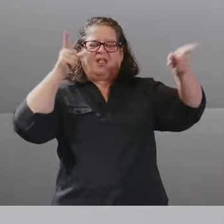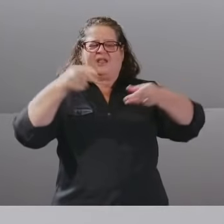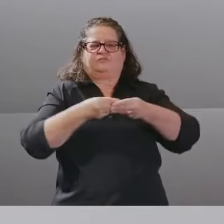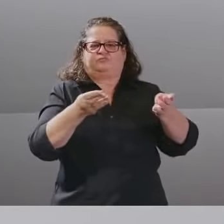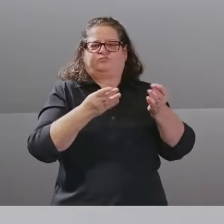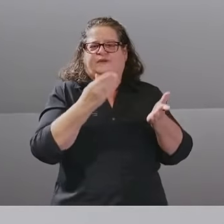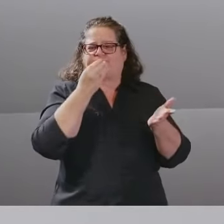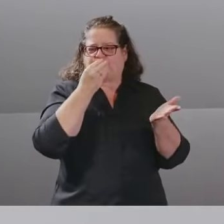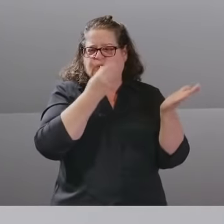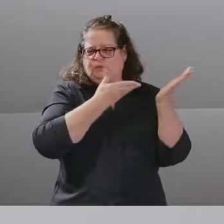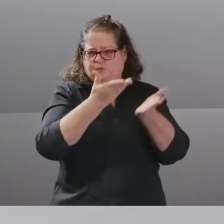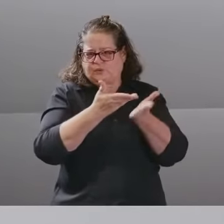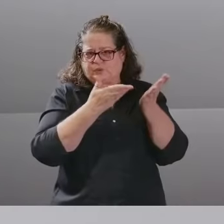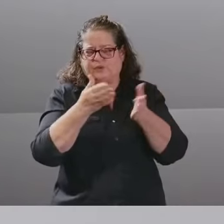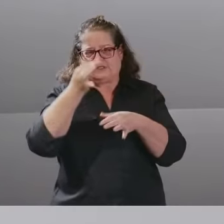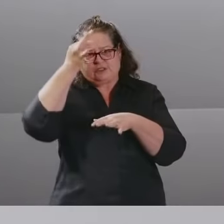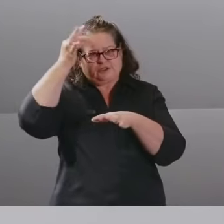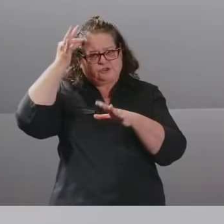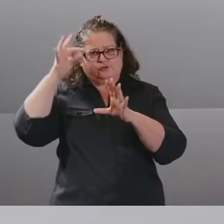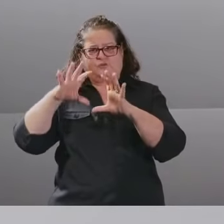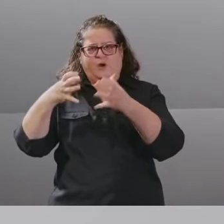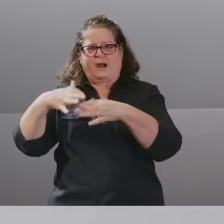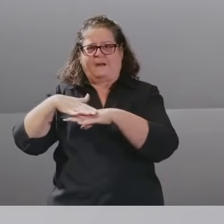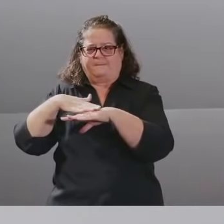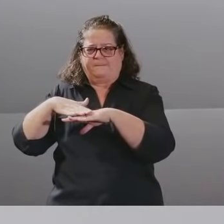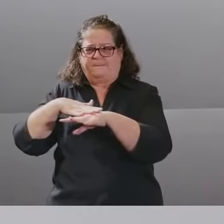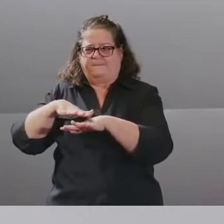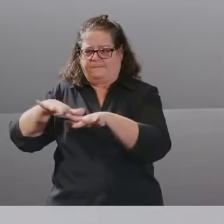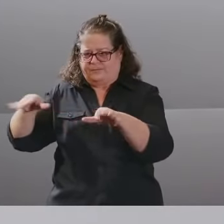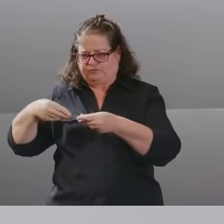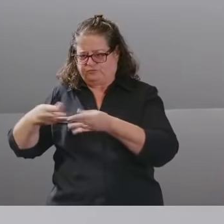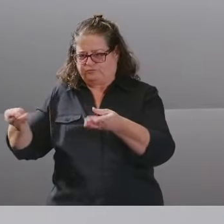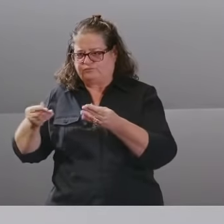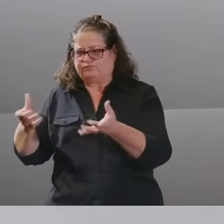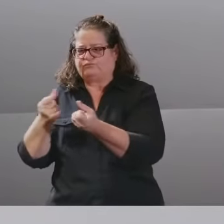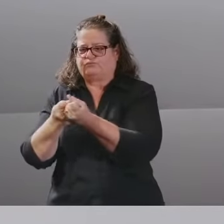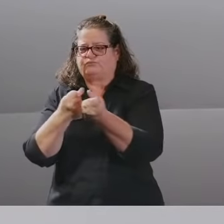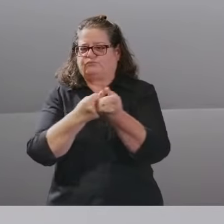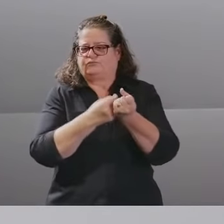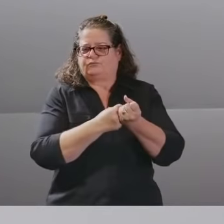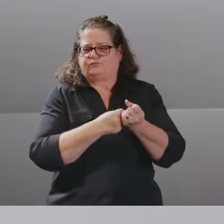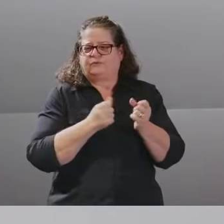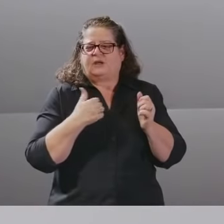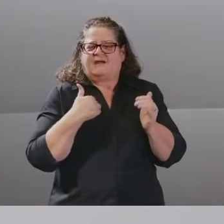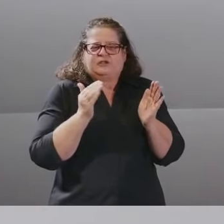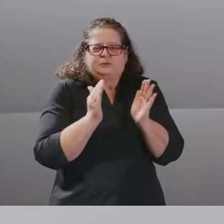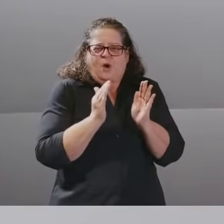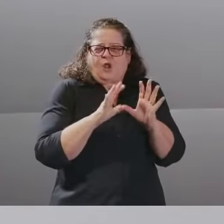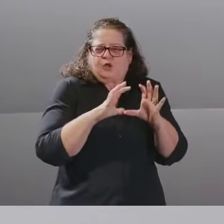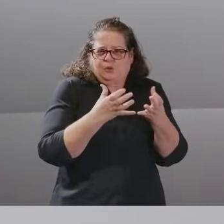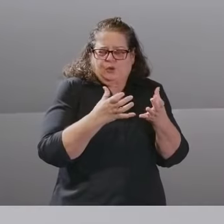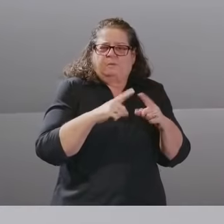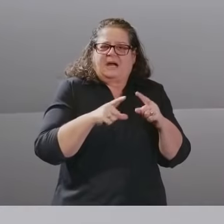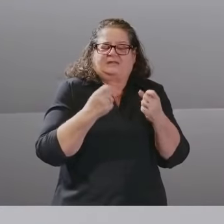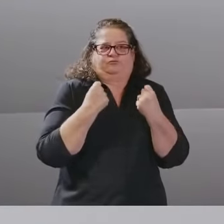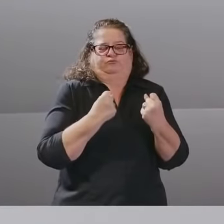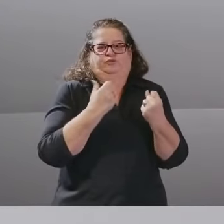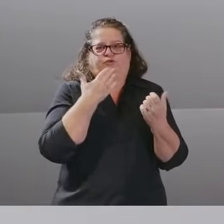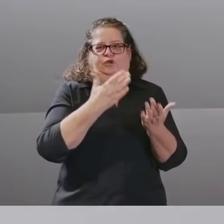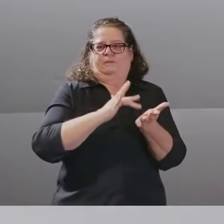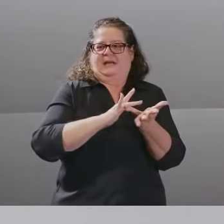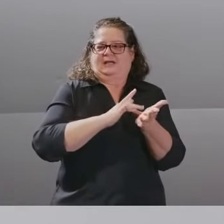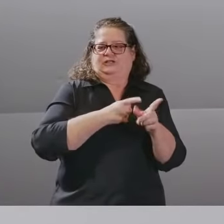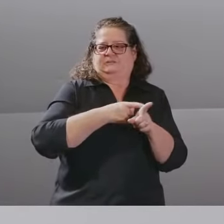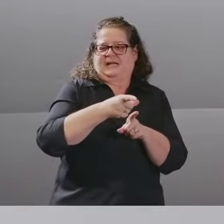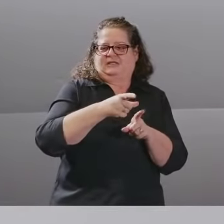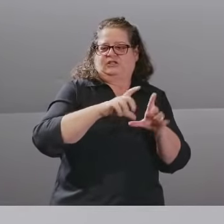and continue to use our small but mighty medical task force to work with nursing homes, tribal public health partners, school